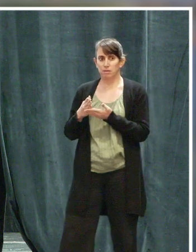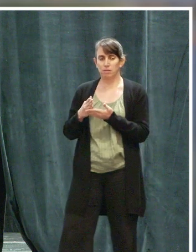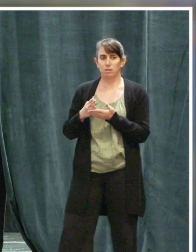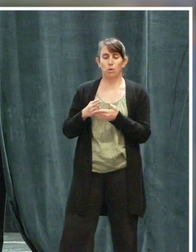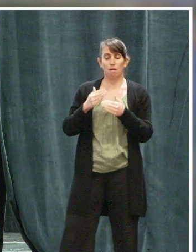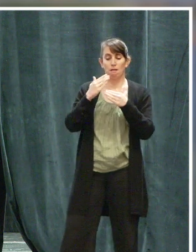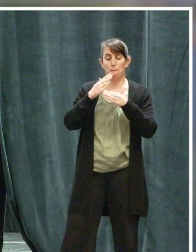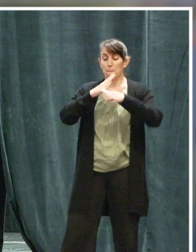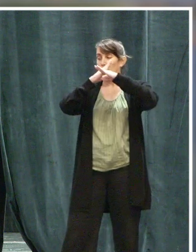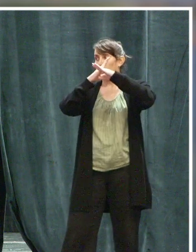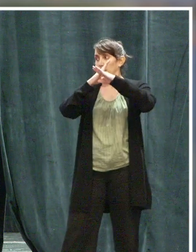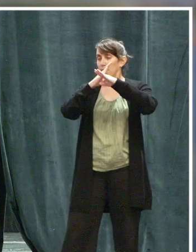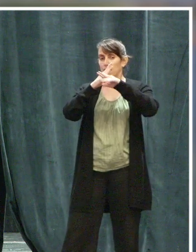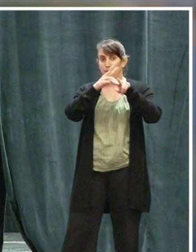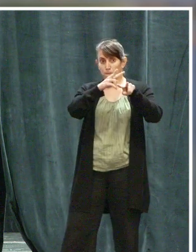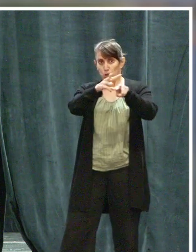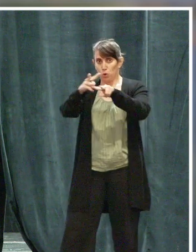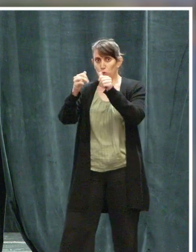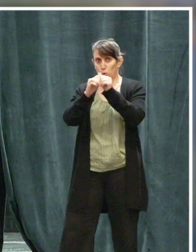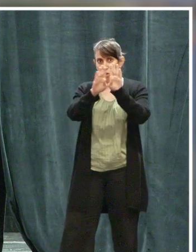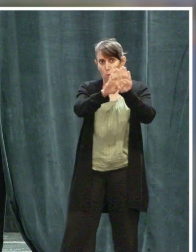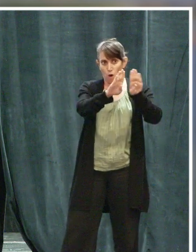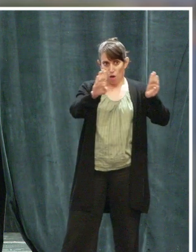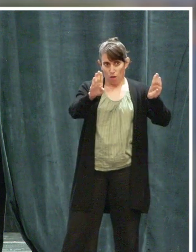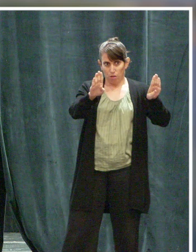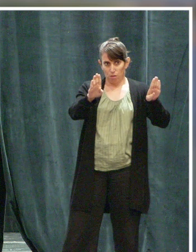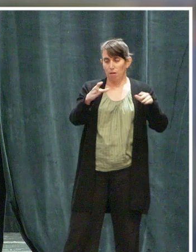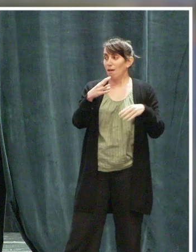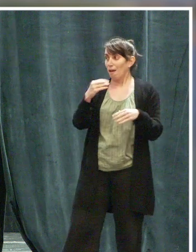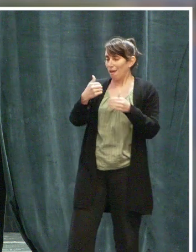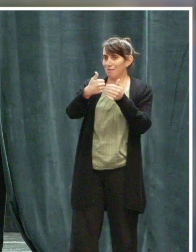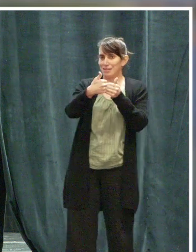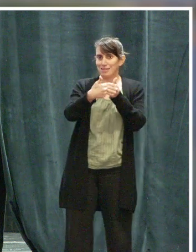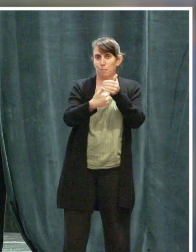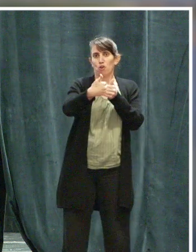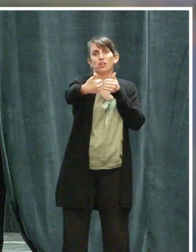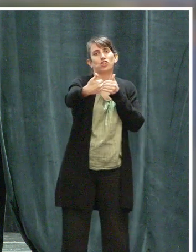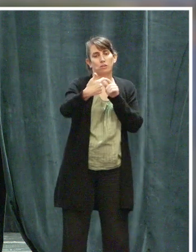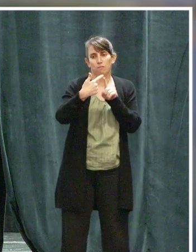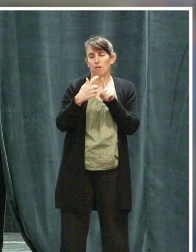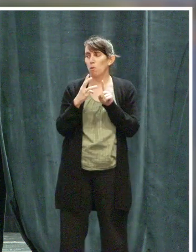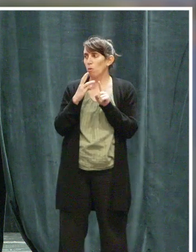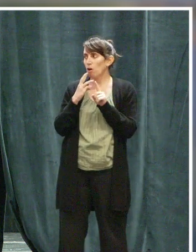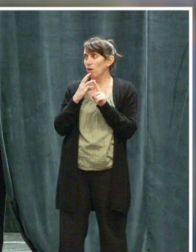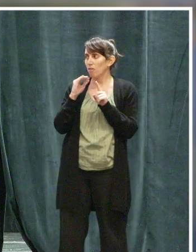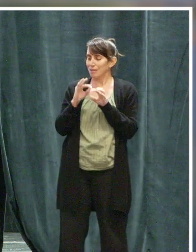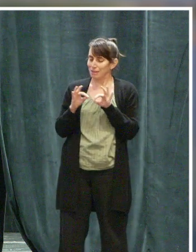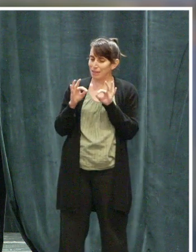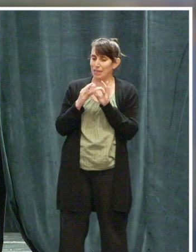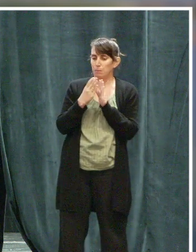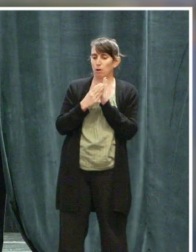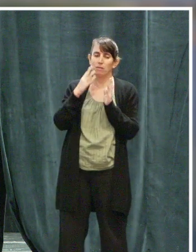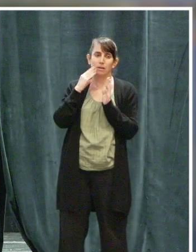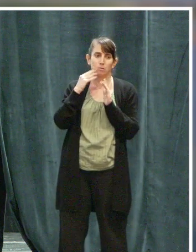views of a wall and the separation from the water, which is a key part of the experience of living in Battery